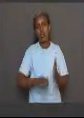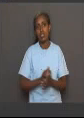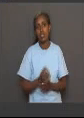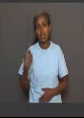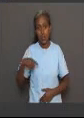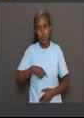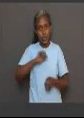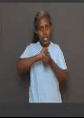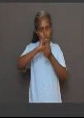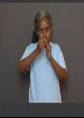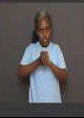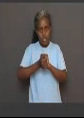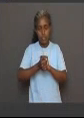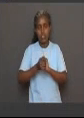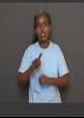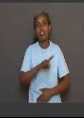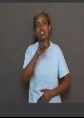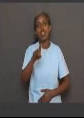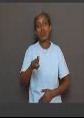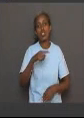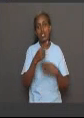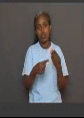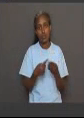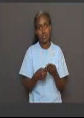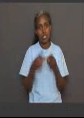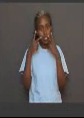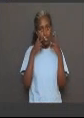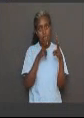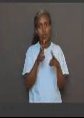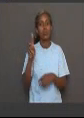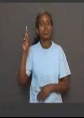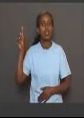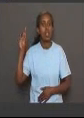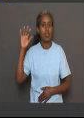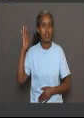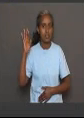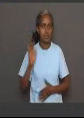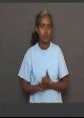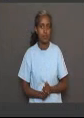We change the equation so that it looks like this.